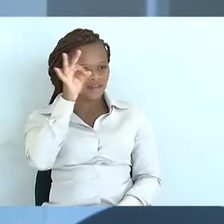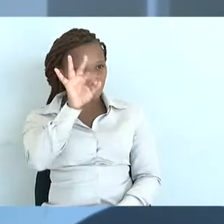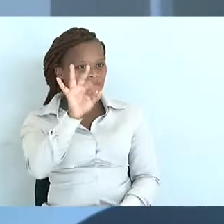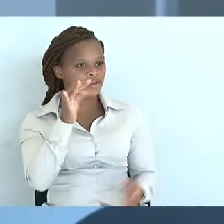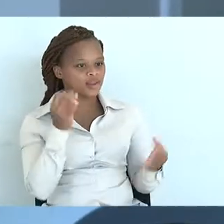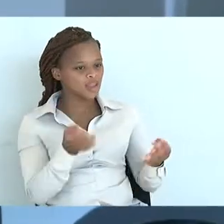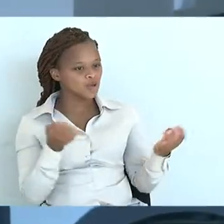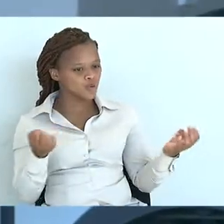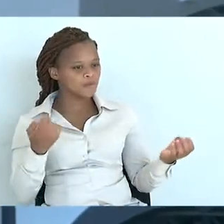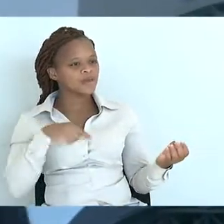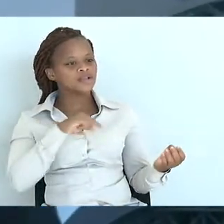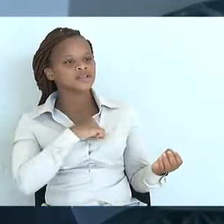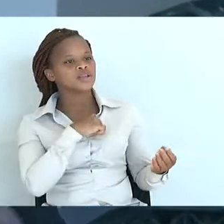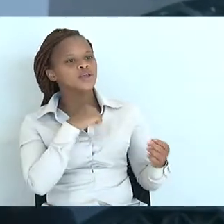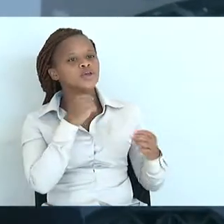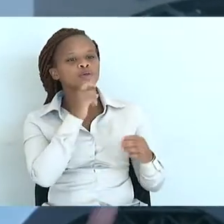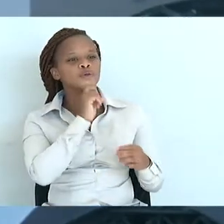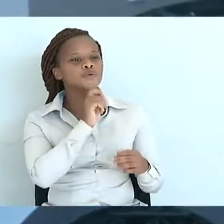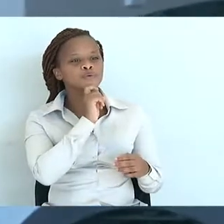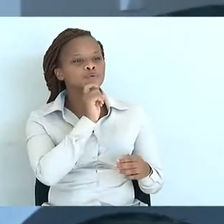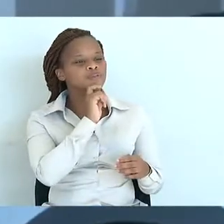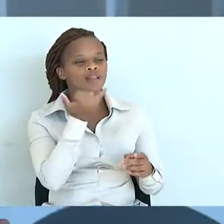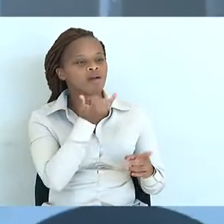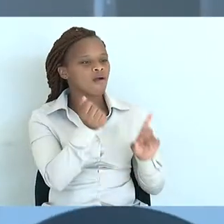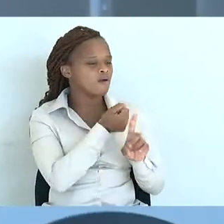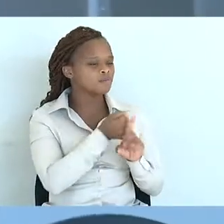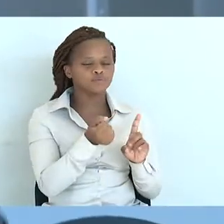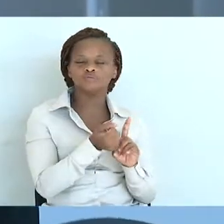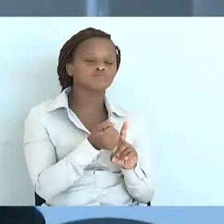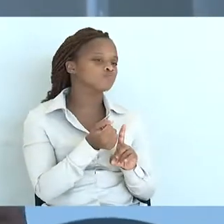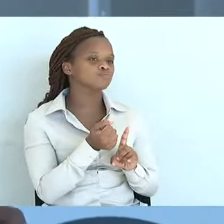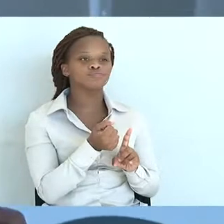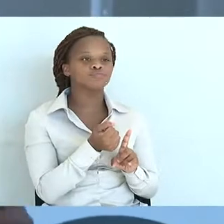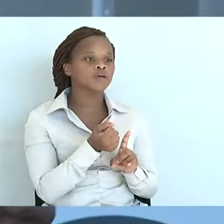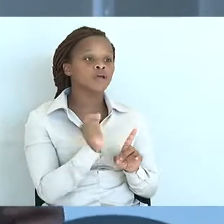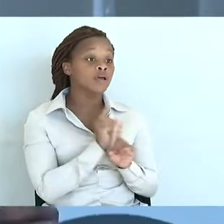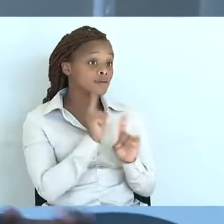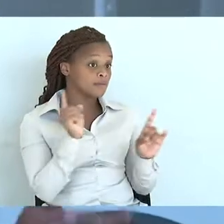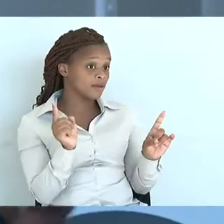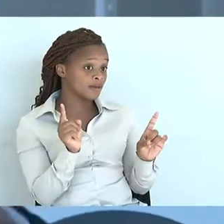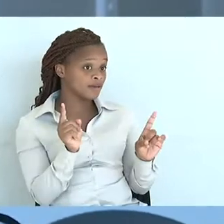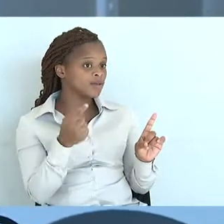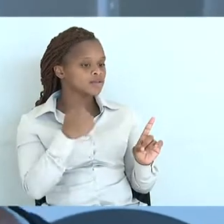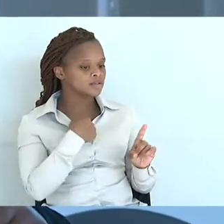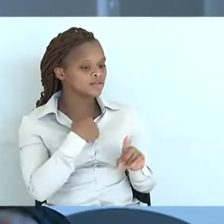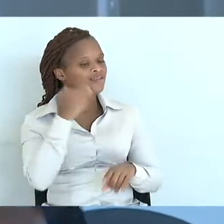However, we wish ukuthi mhlambe ngaba ne amendment enzakalayo. Siyazi ukuthi mhlambe government